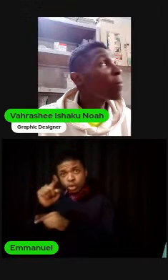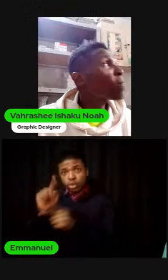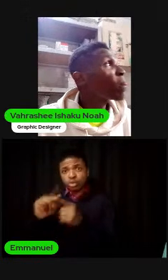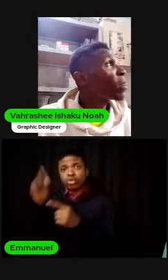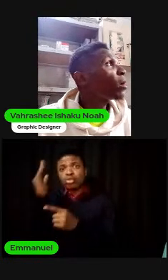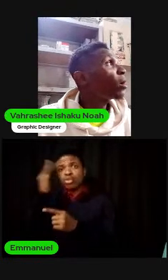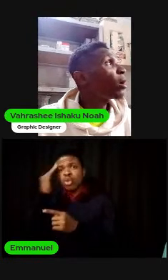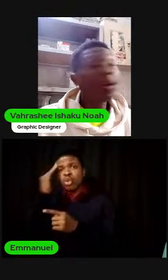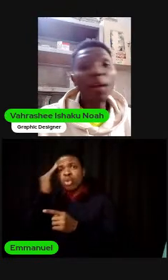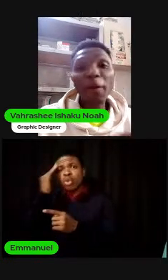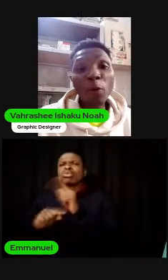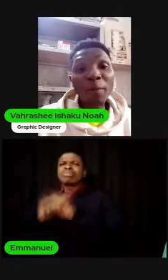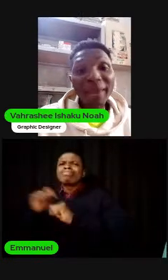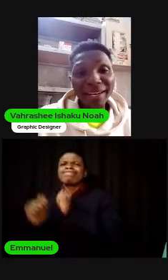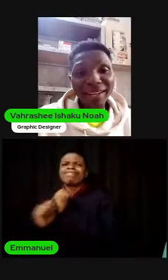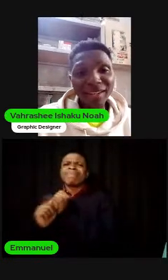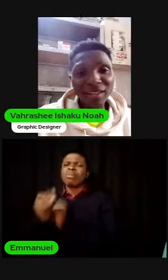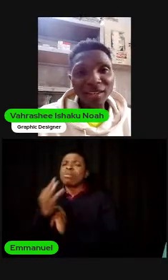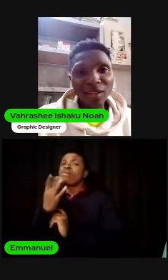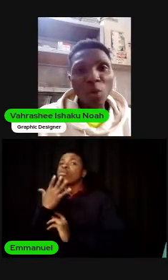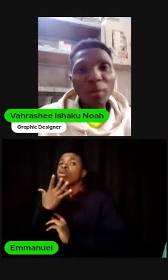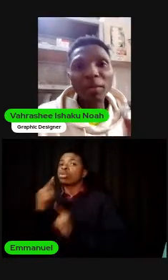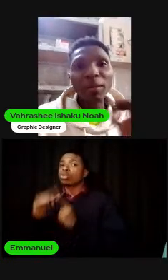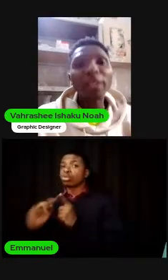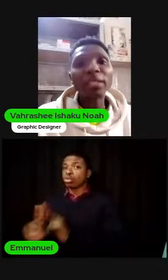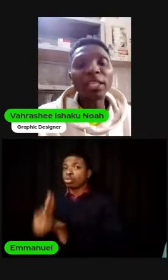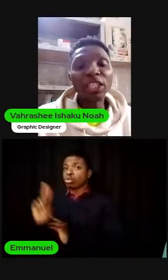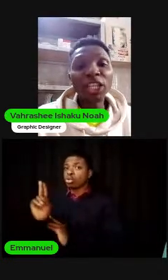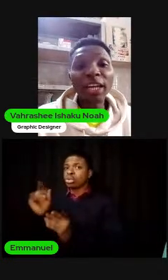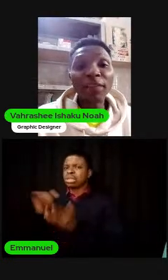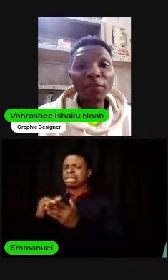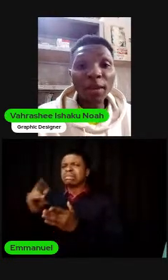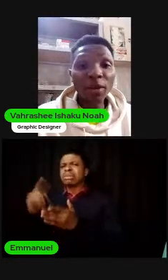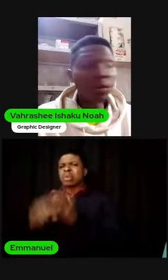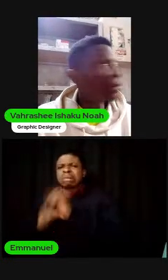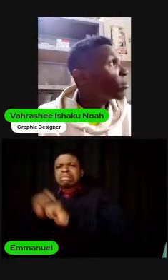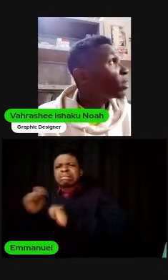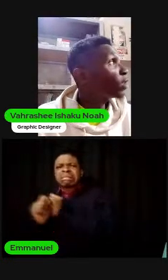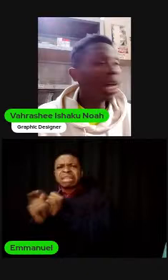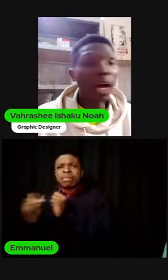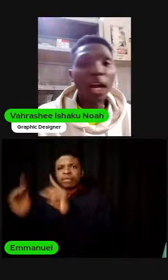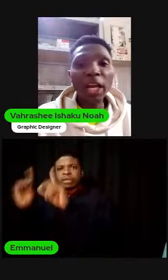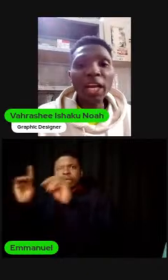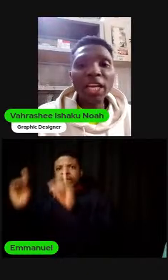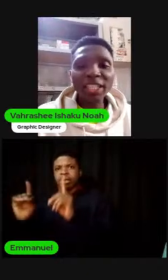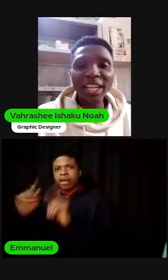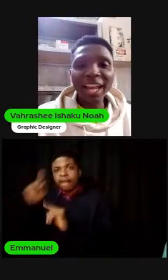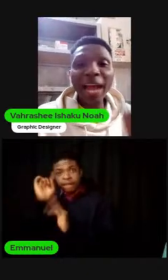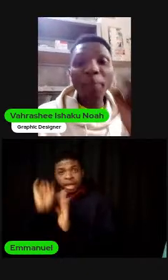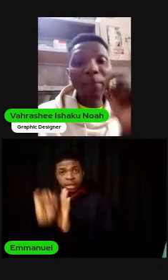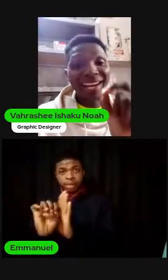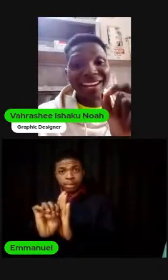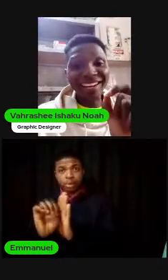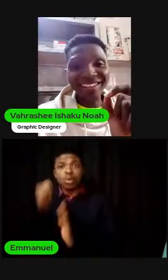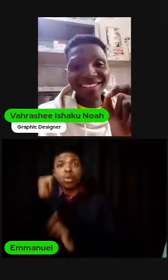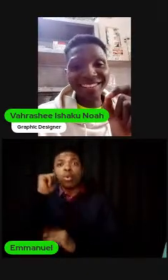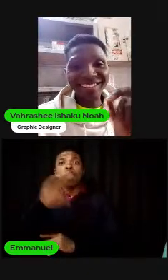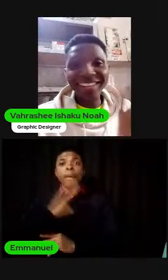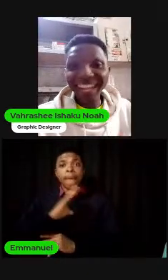For example, women, women per se, the gender, female gender, they like